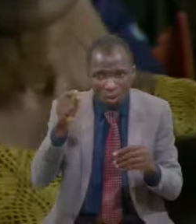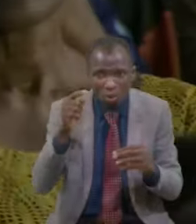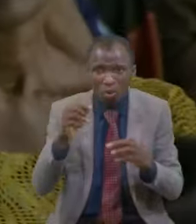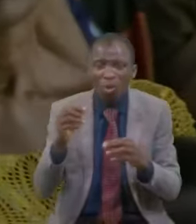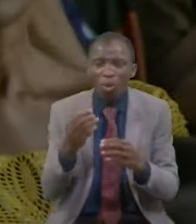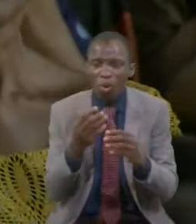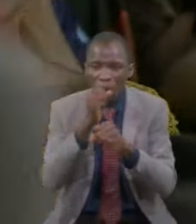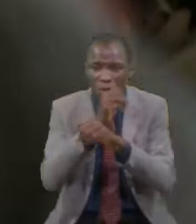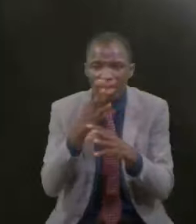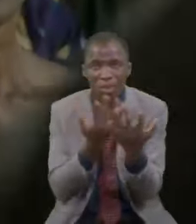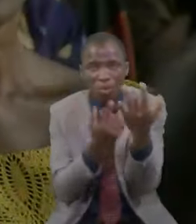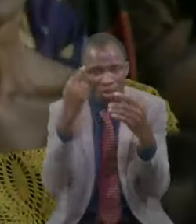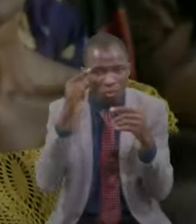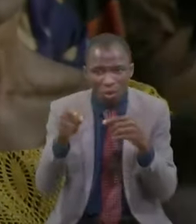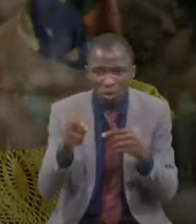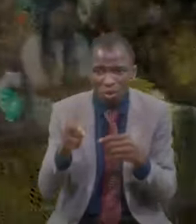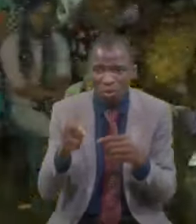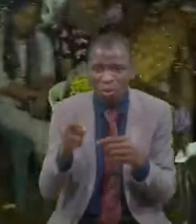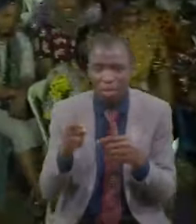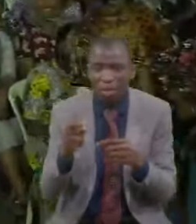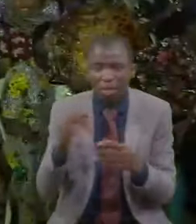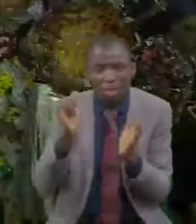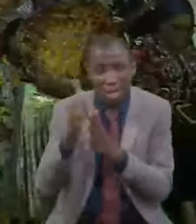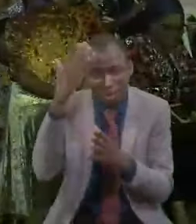That's all the amen for the mansion waiting for you.